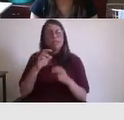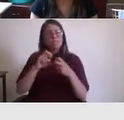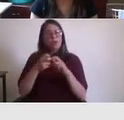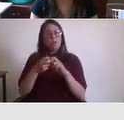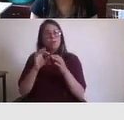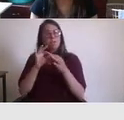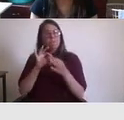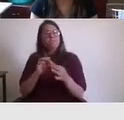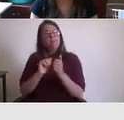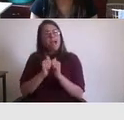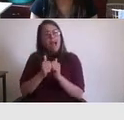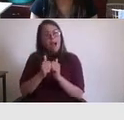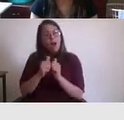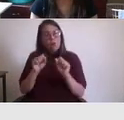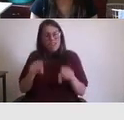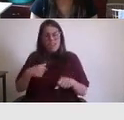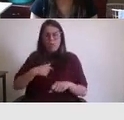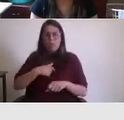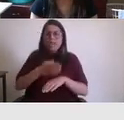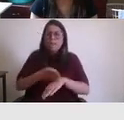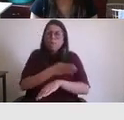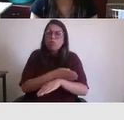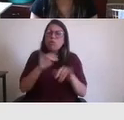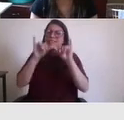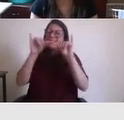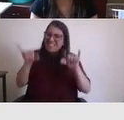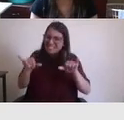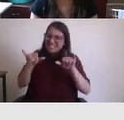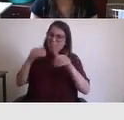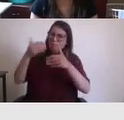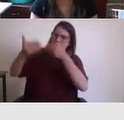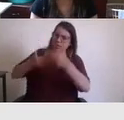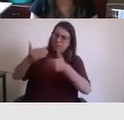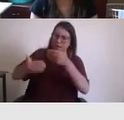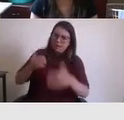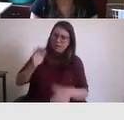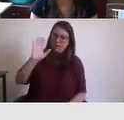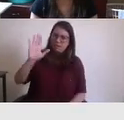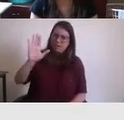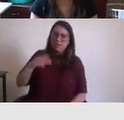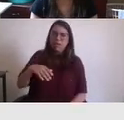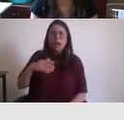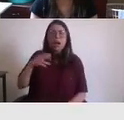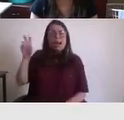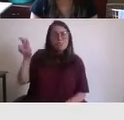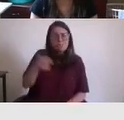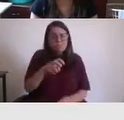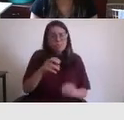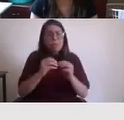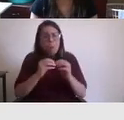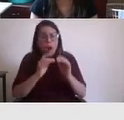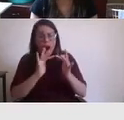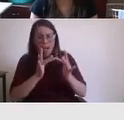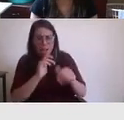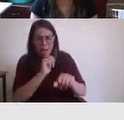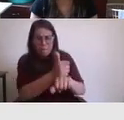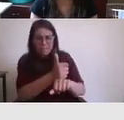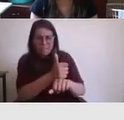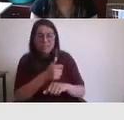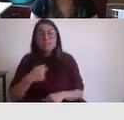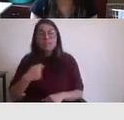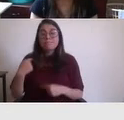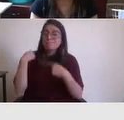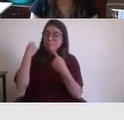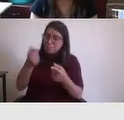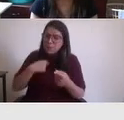we improve our systems processes to make things more online. And certainly we've been working at that now for some